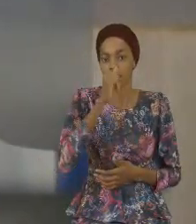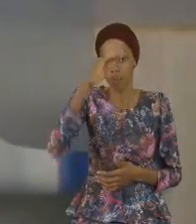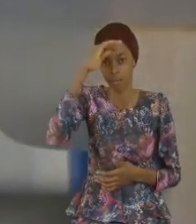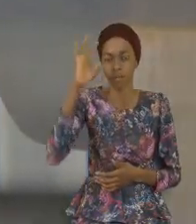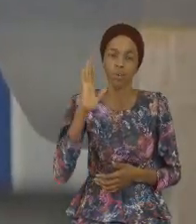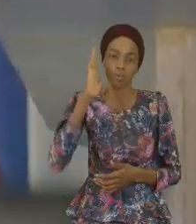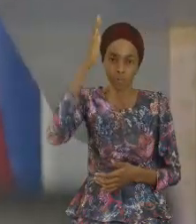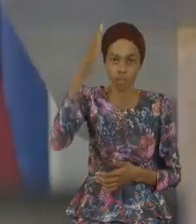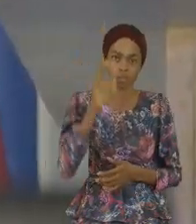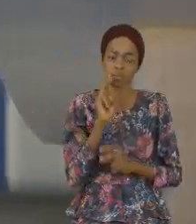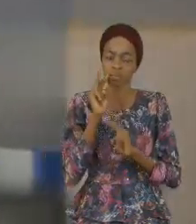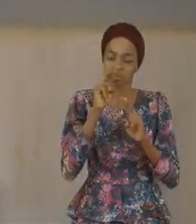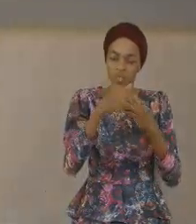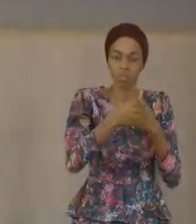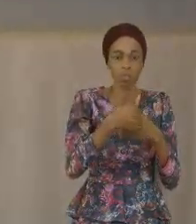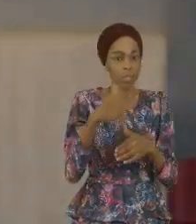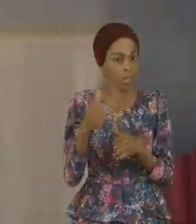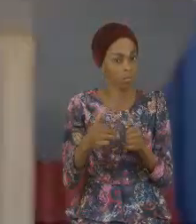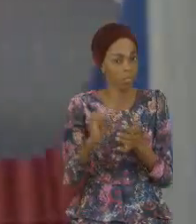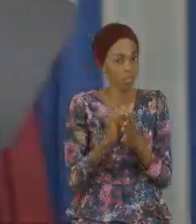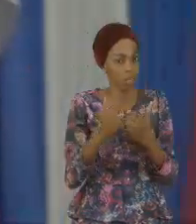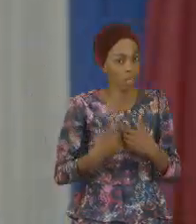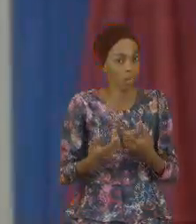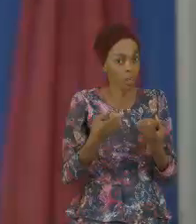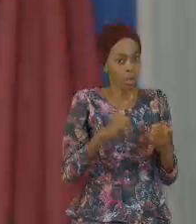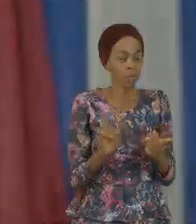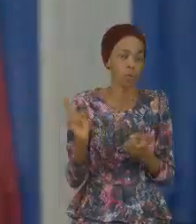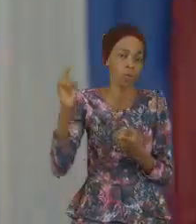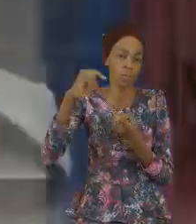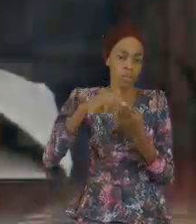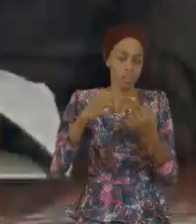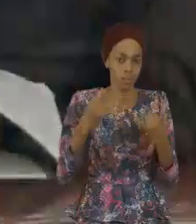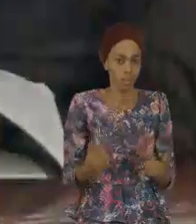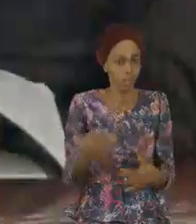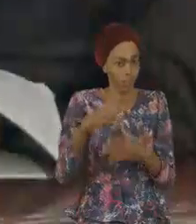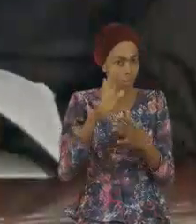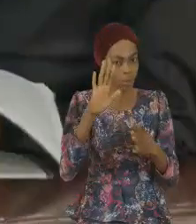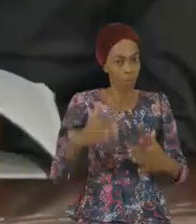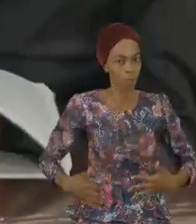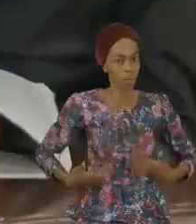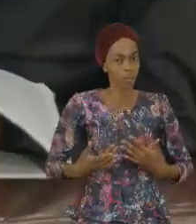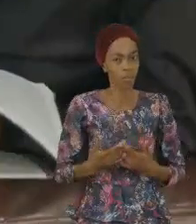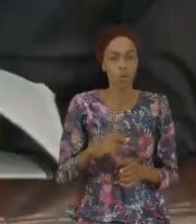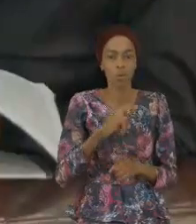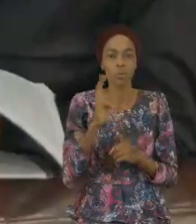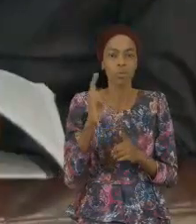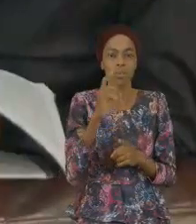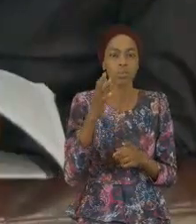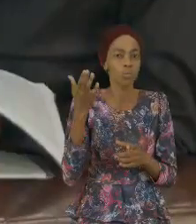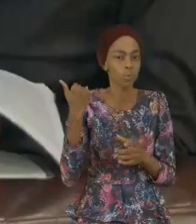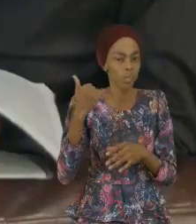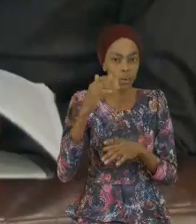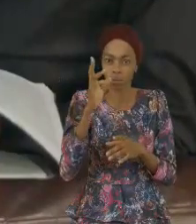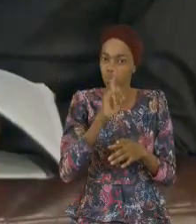You look back, everything that has happened until this time in your life, where were you called out